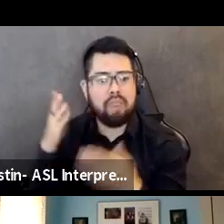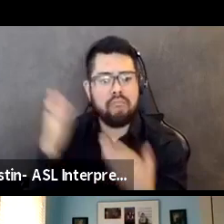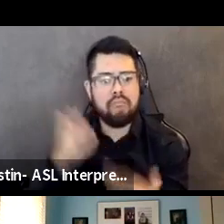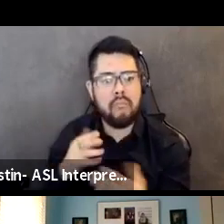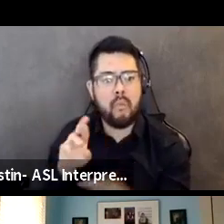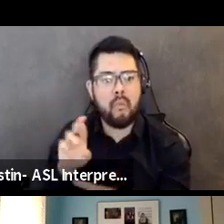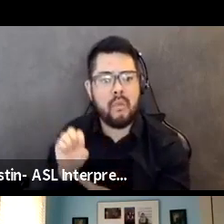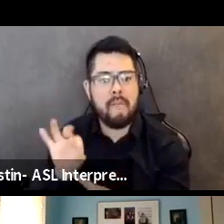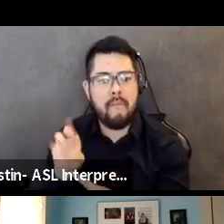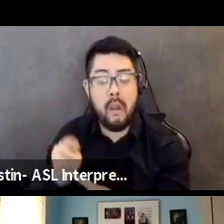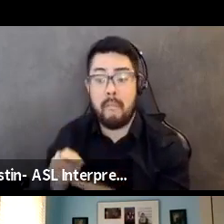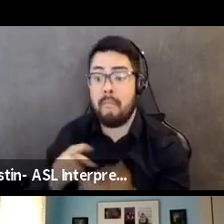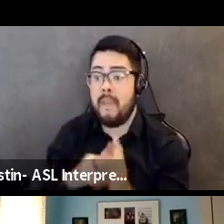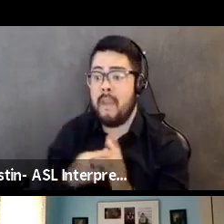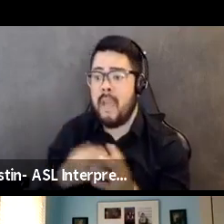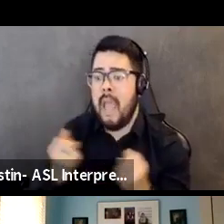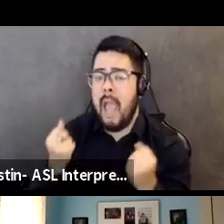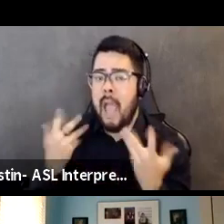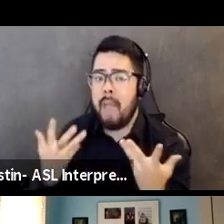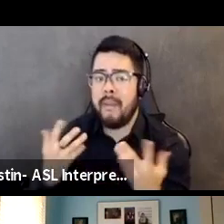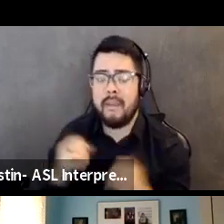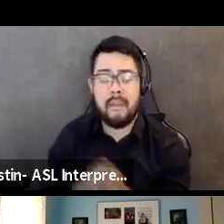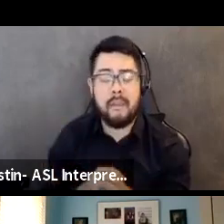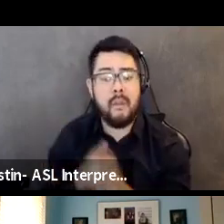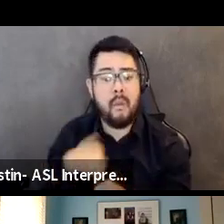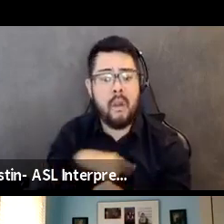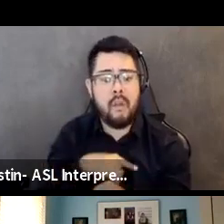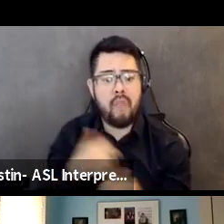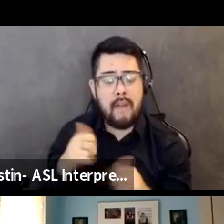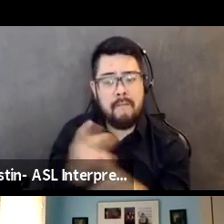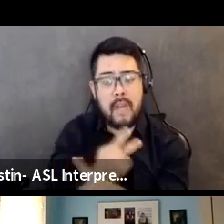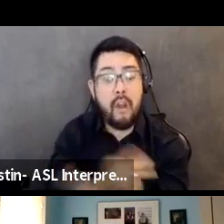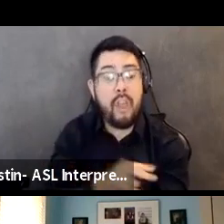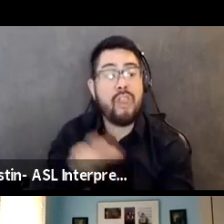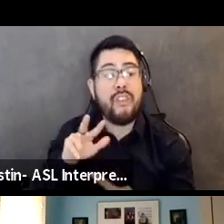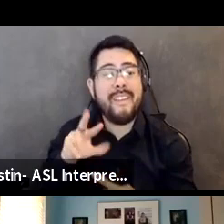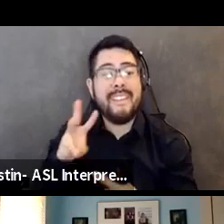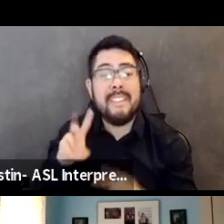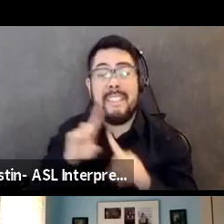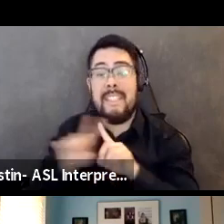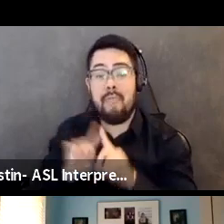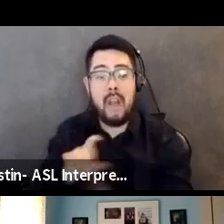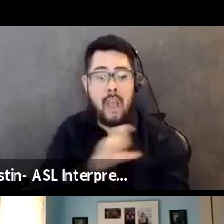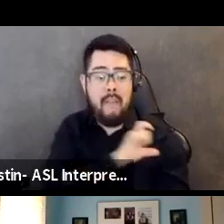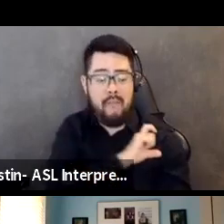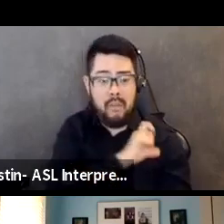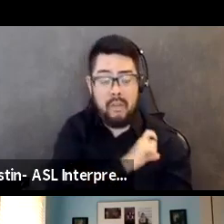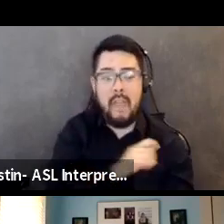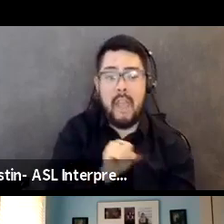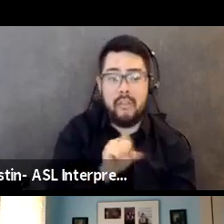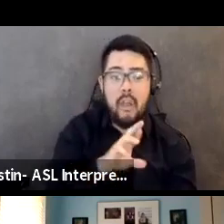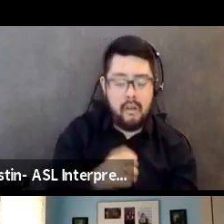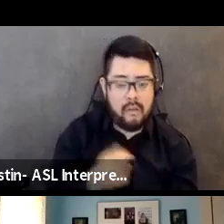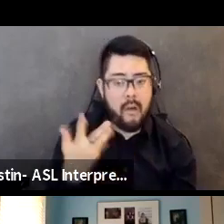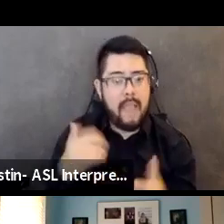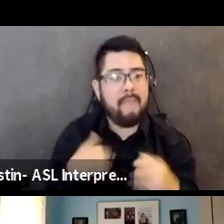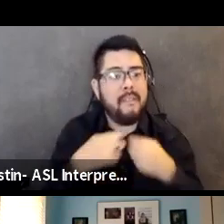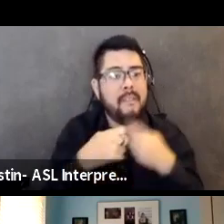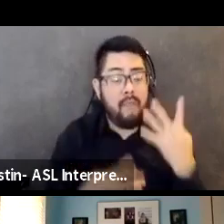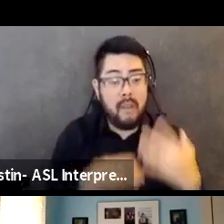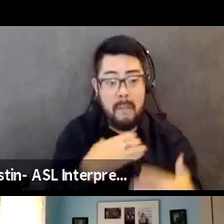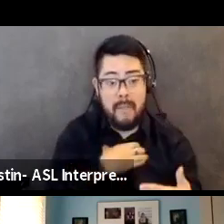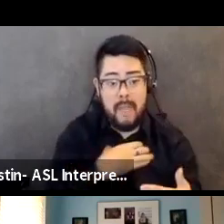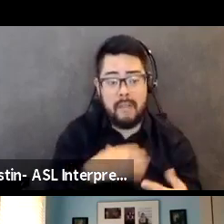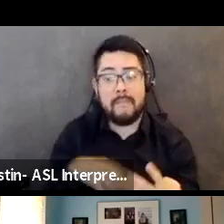multiple crs 36 different officers have multiple uh sros have multiple complaints another four